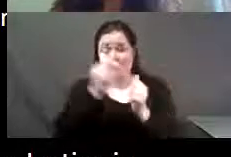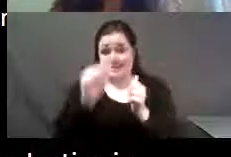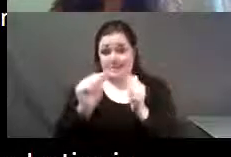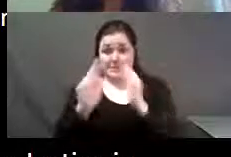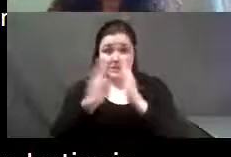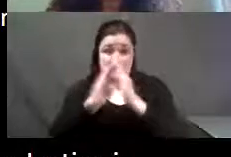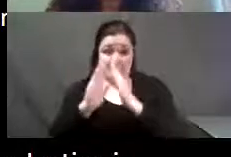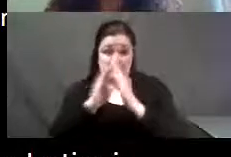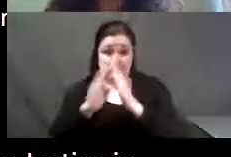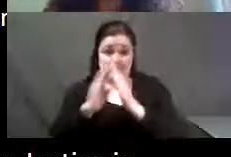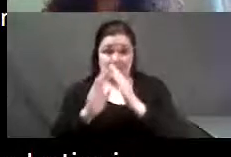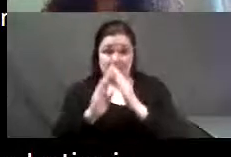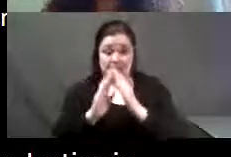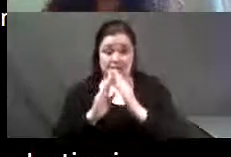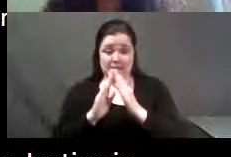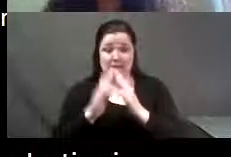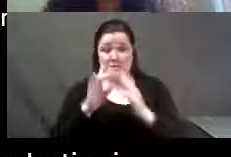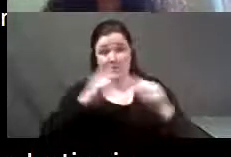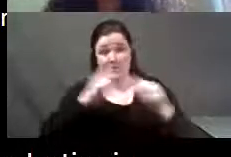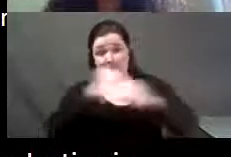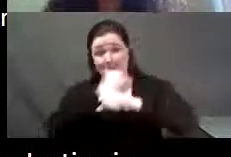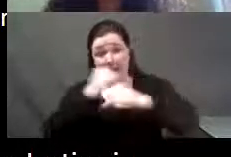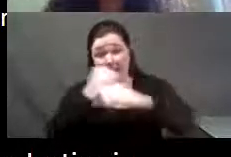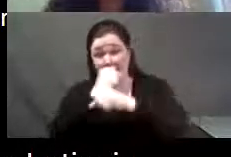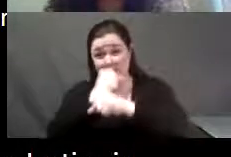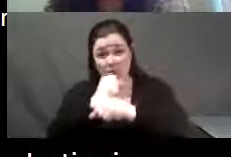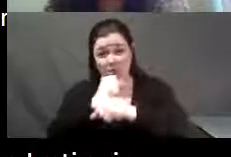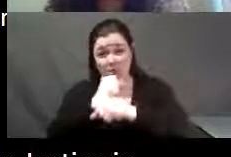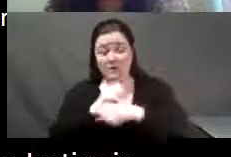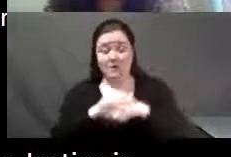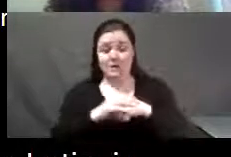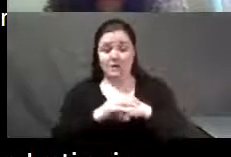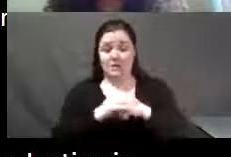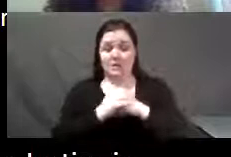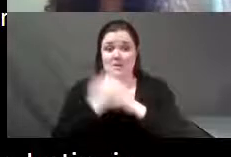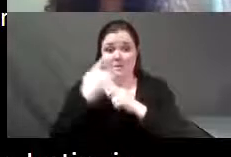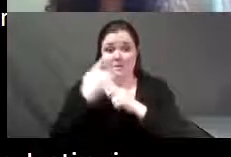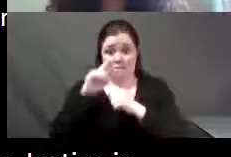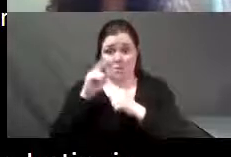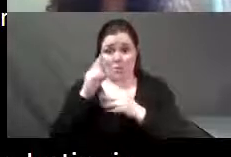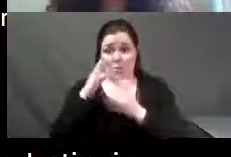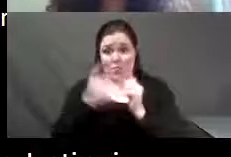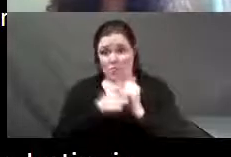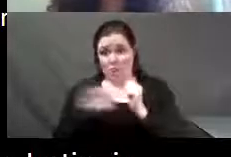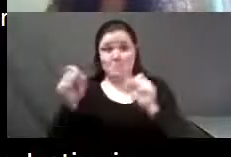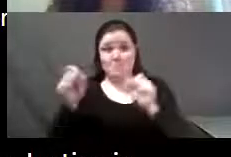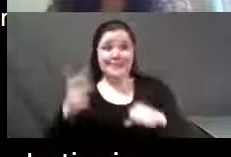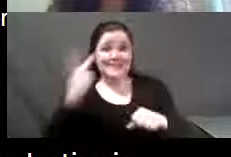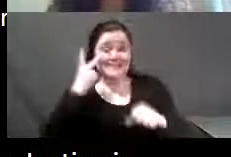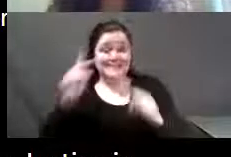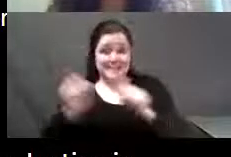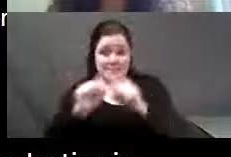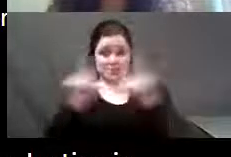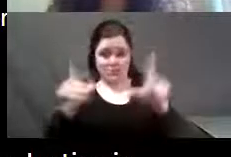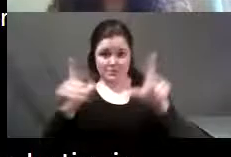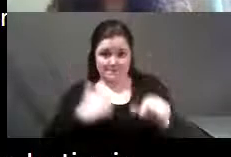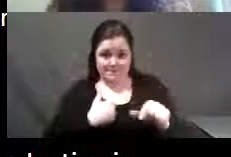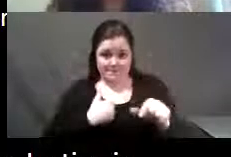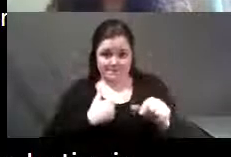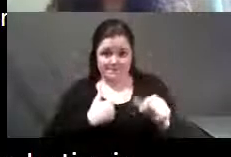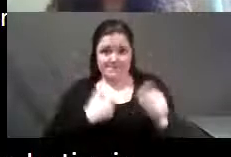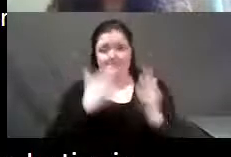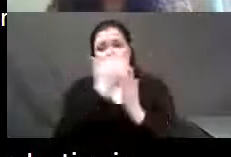has been fighting for. Um, for those who are able to see the screen, I just have a list